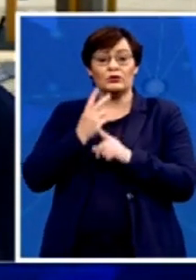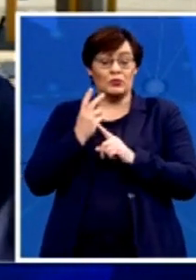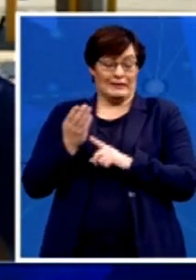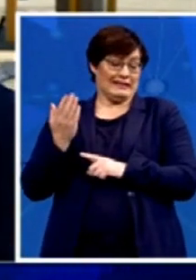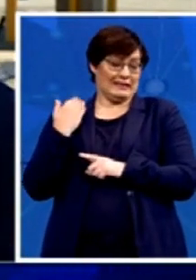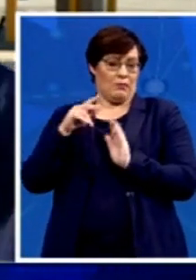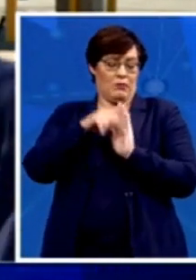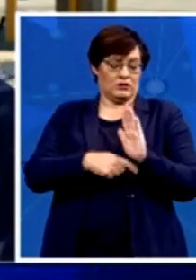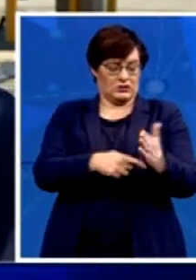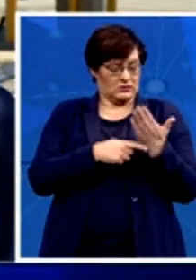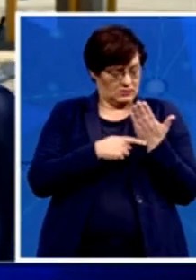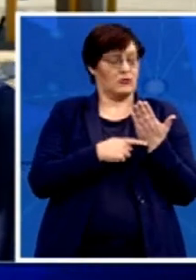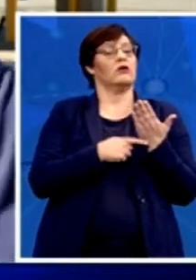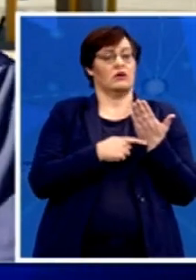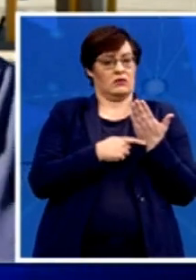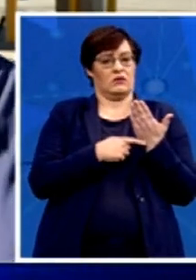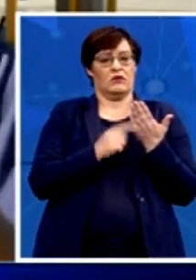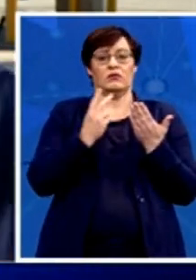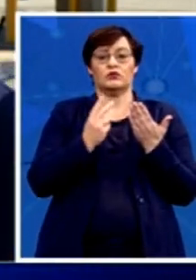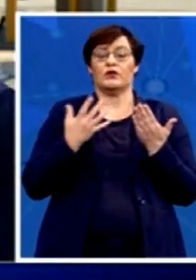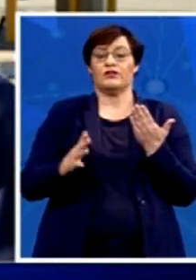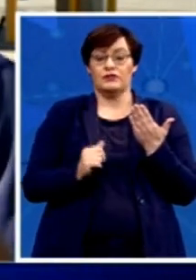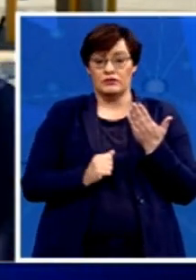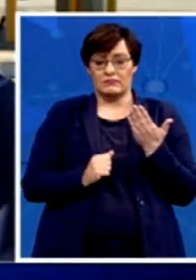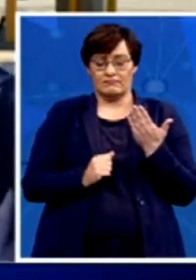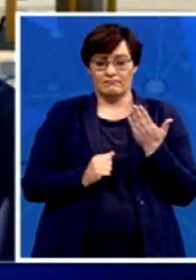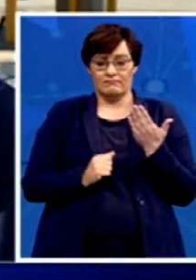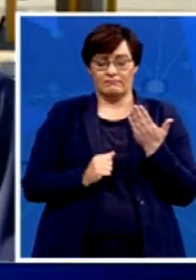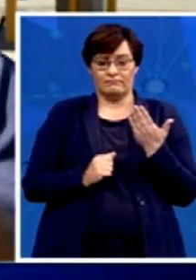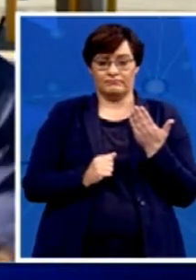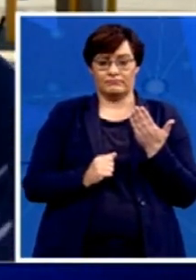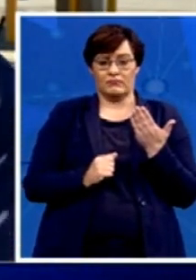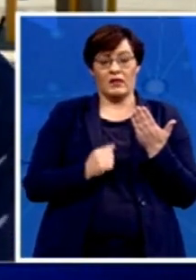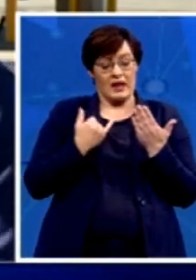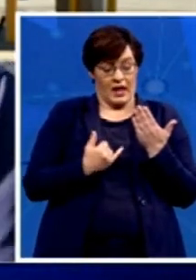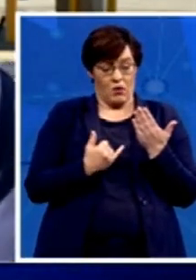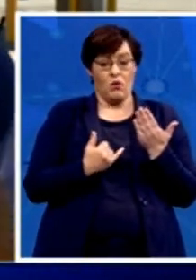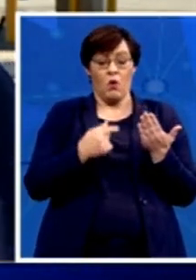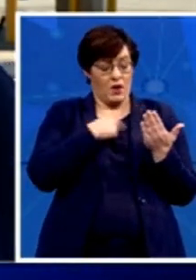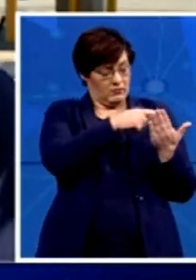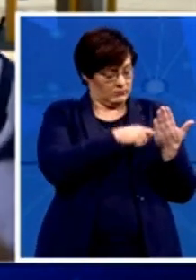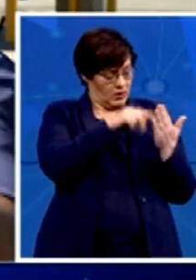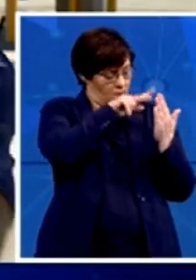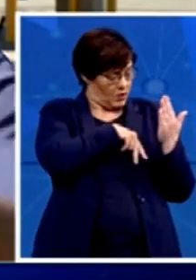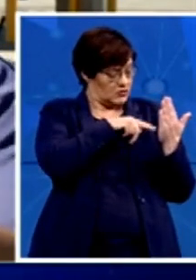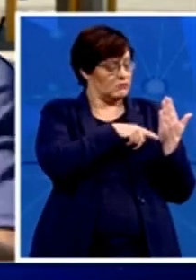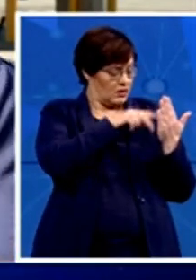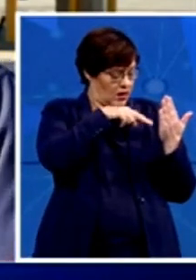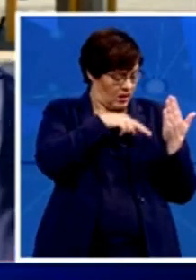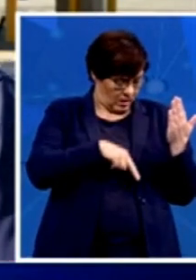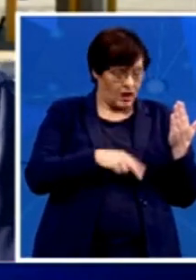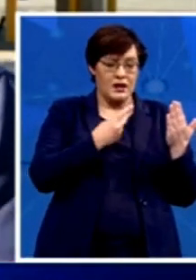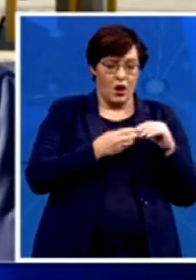the university has developed in the past 2 weeks. After that, we as the ISRC studied the policy and have now disseminated the policy towards